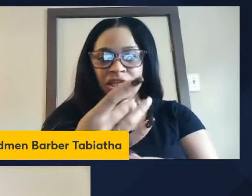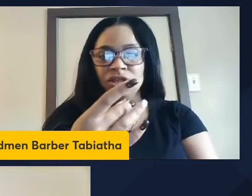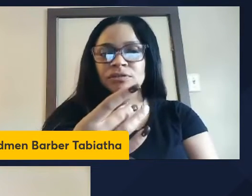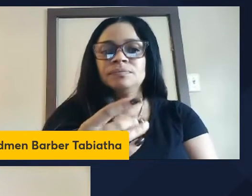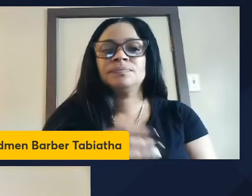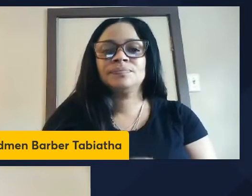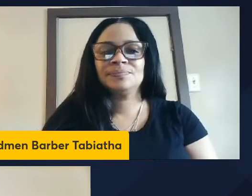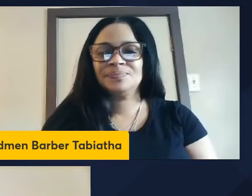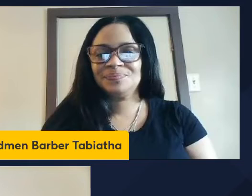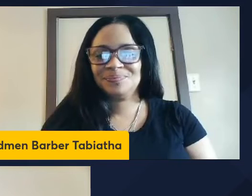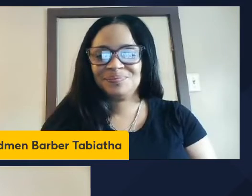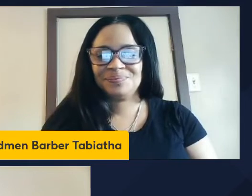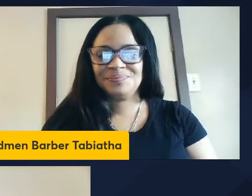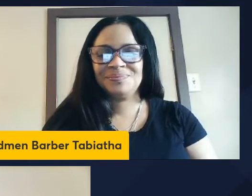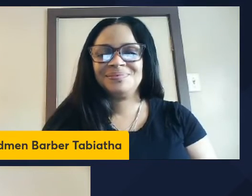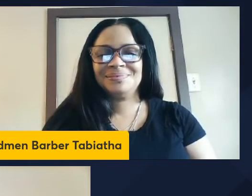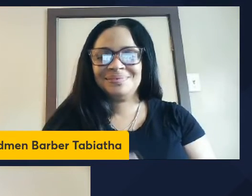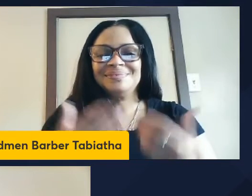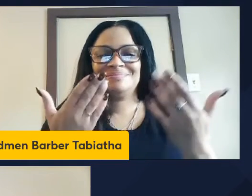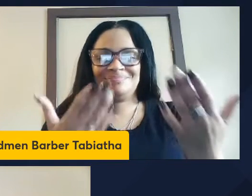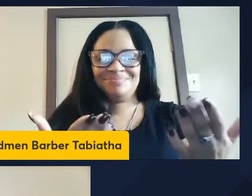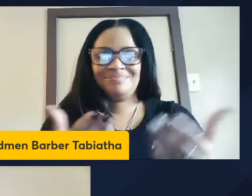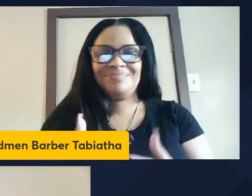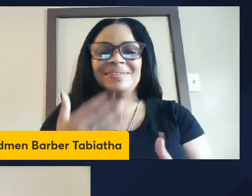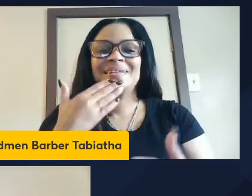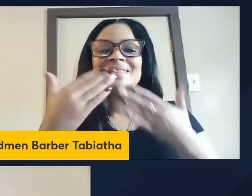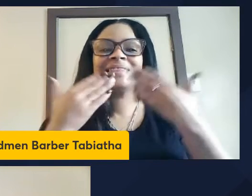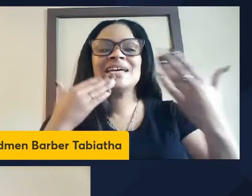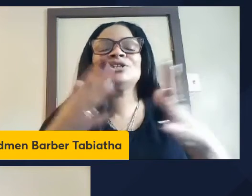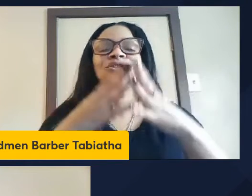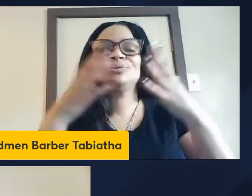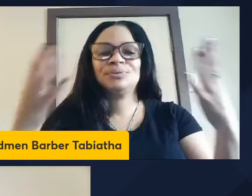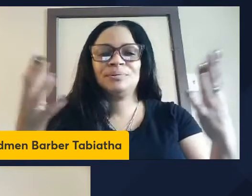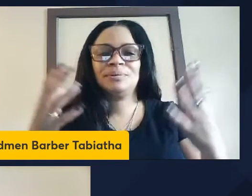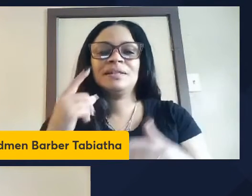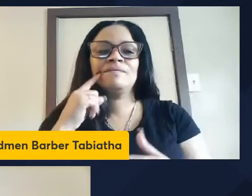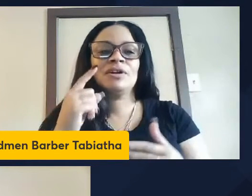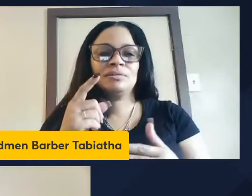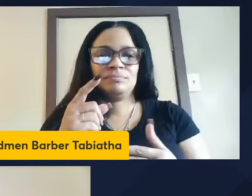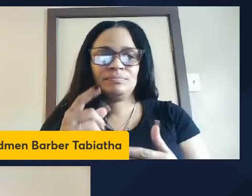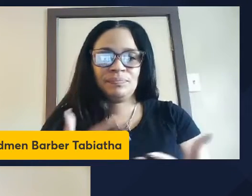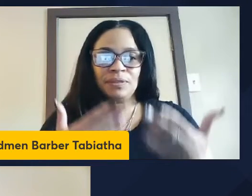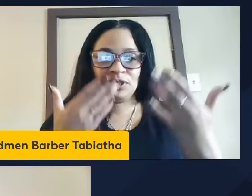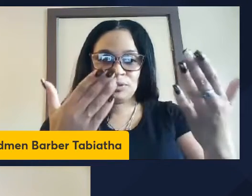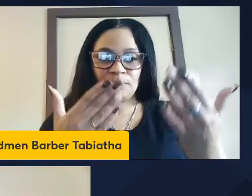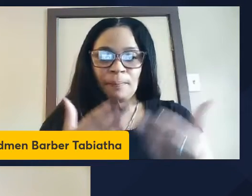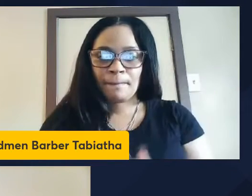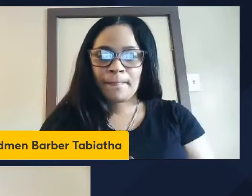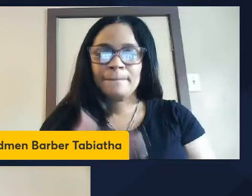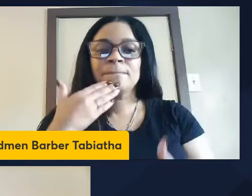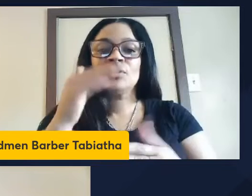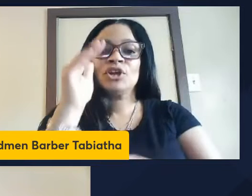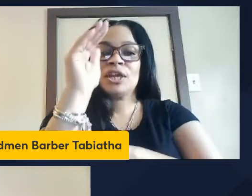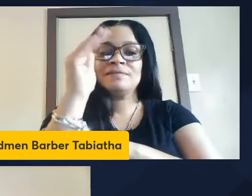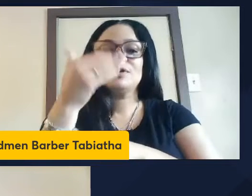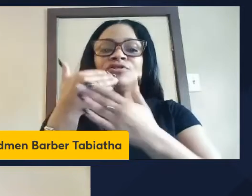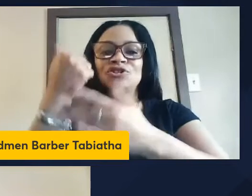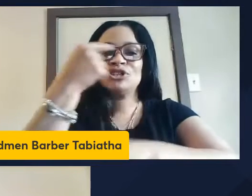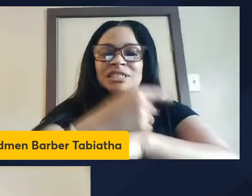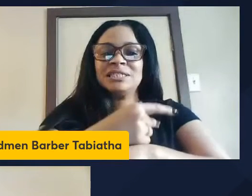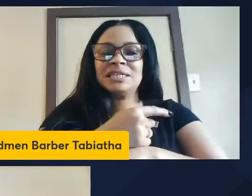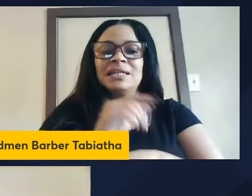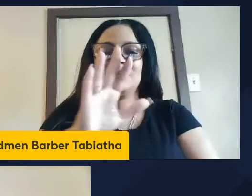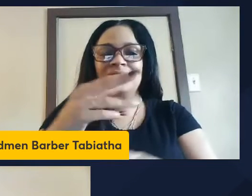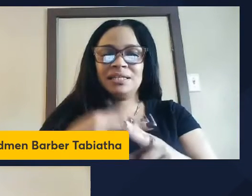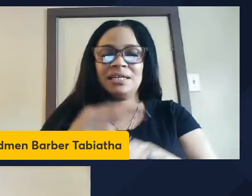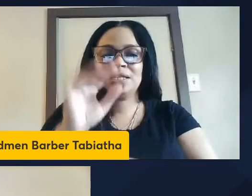proteomics. Welcome, John. Thank you so much for the introduction. Good afternoon. Good day, everyone. My